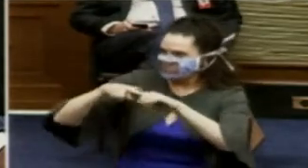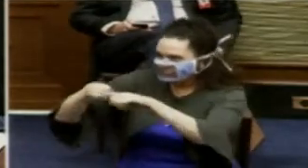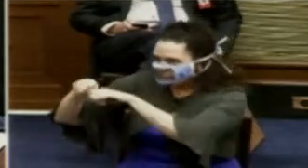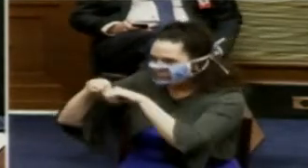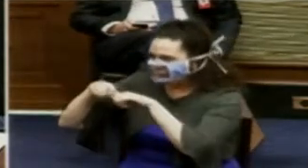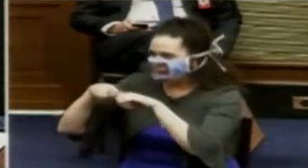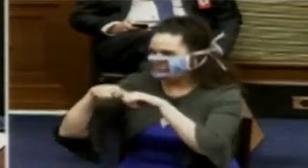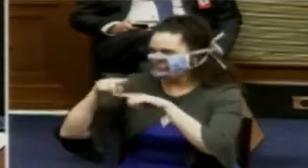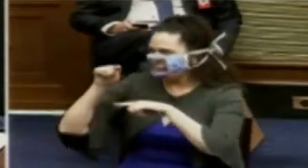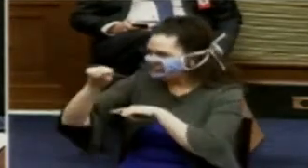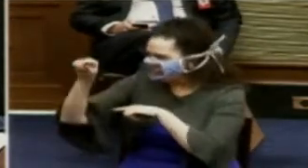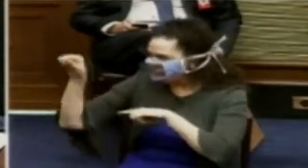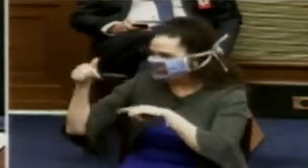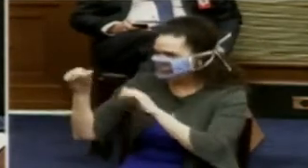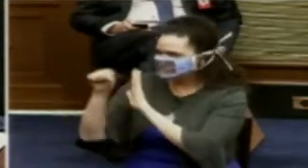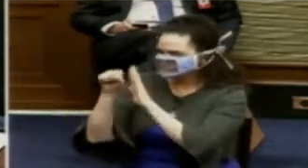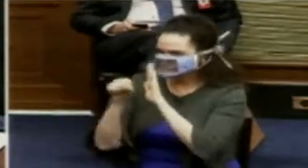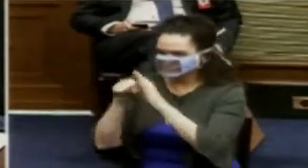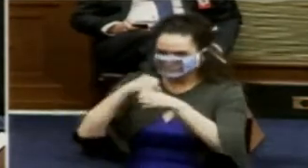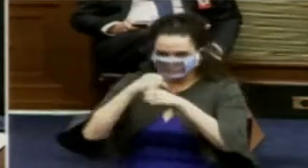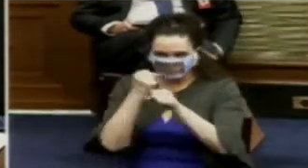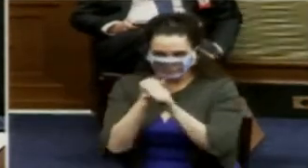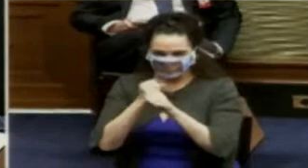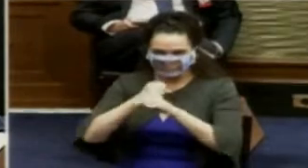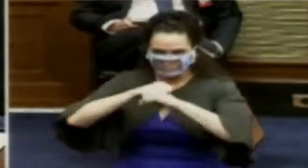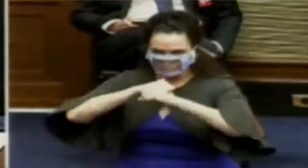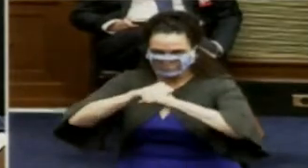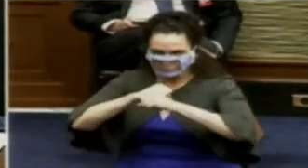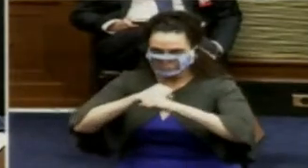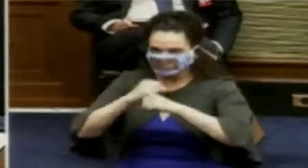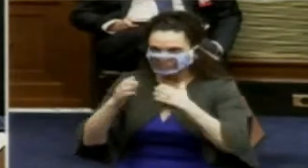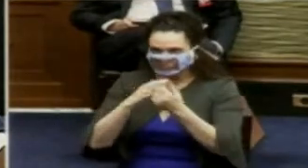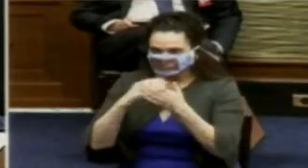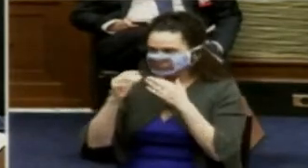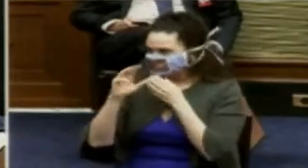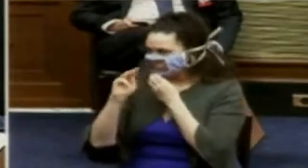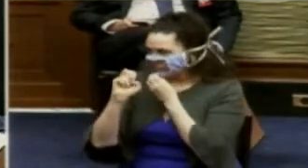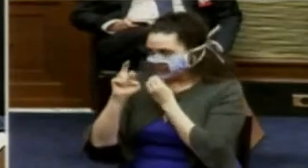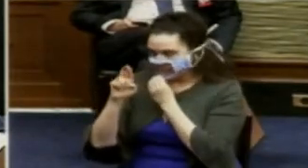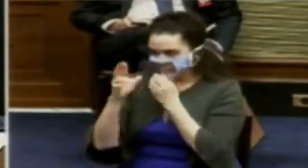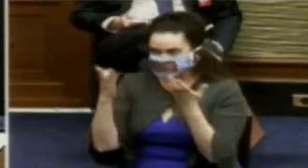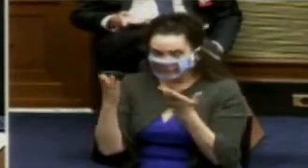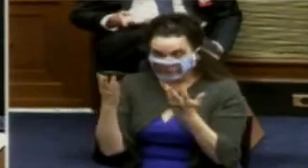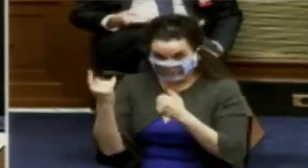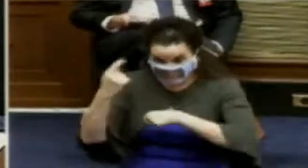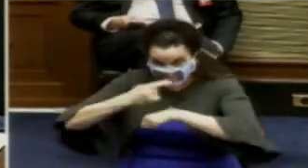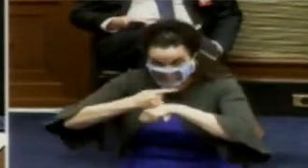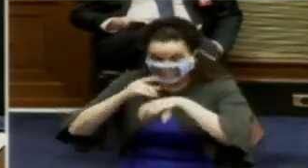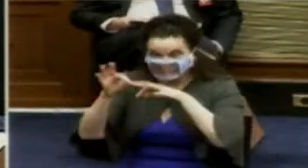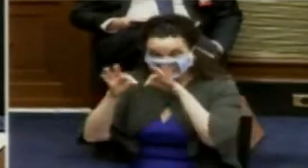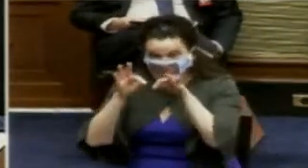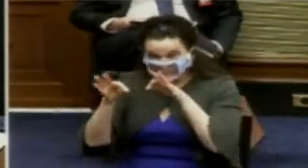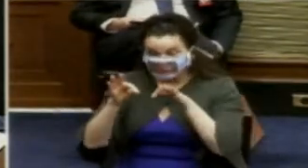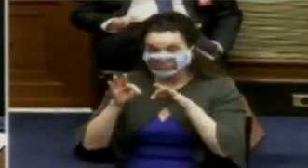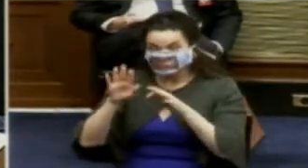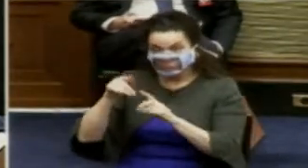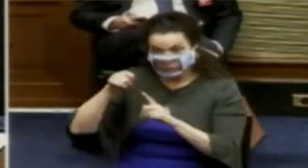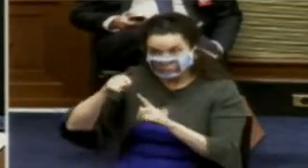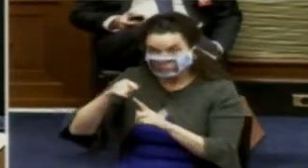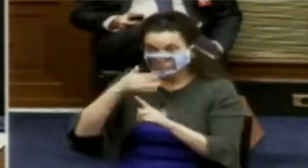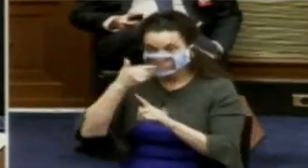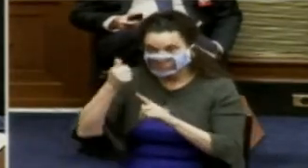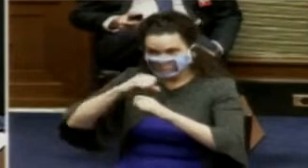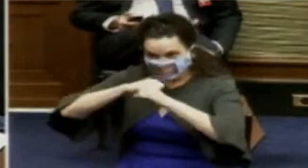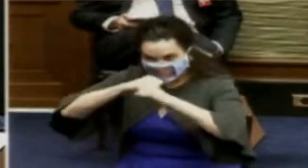for that security. And even though the mayor here today has said that her goals are to better protect and cooperate with